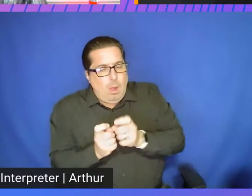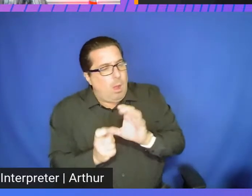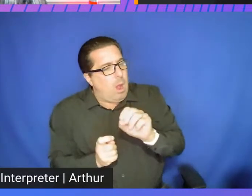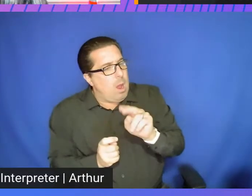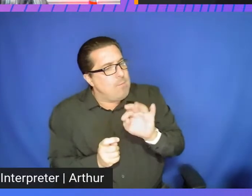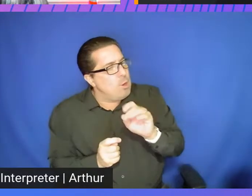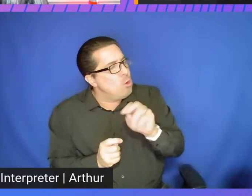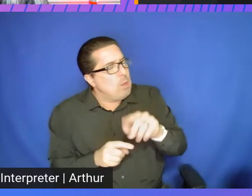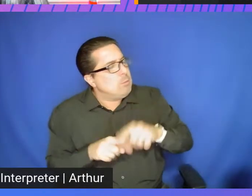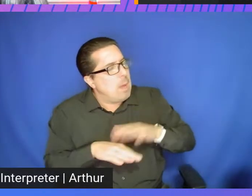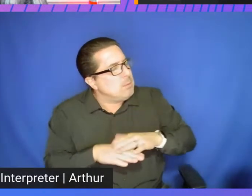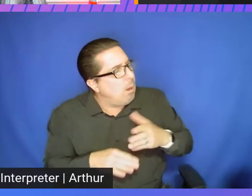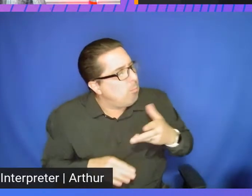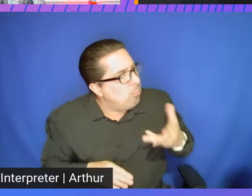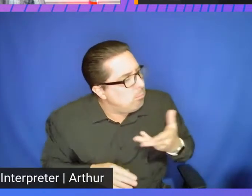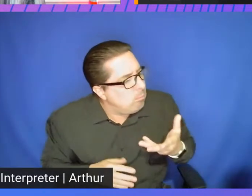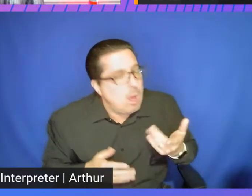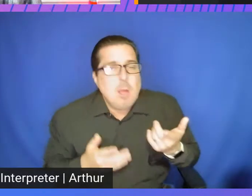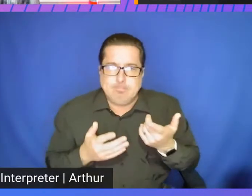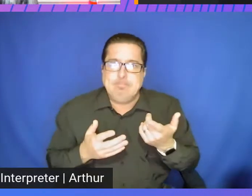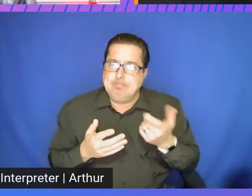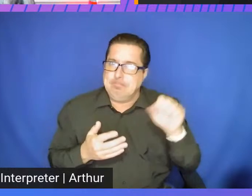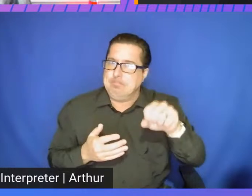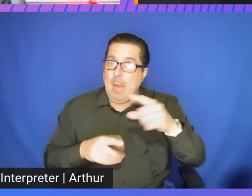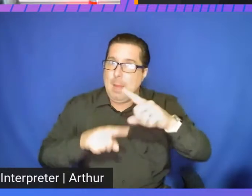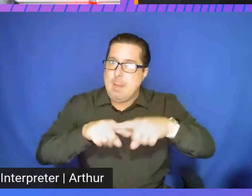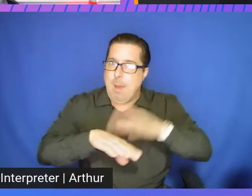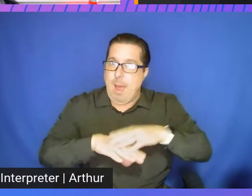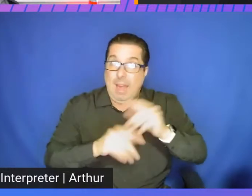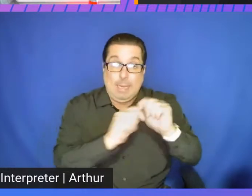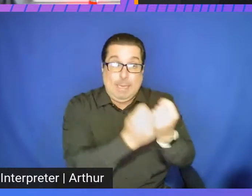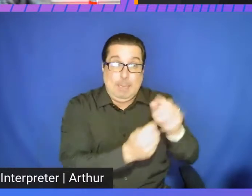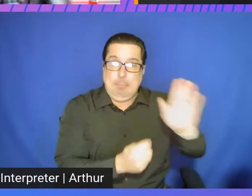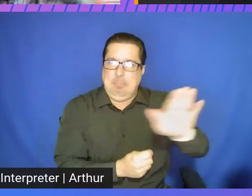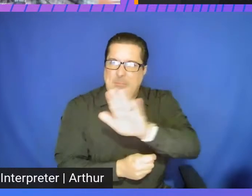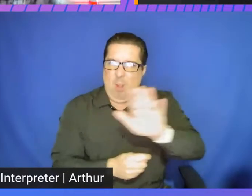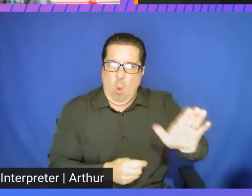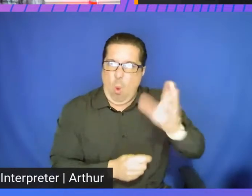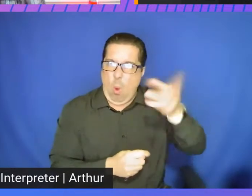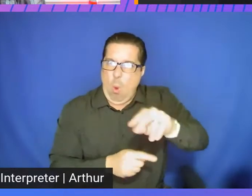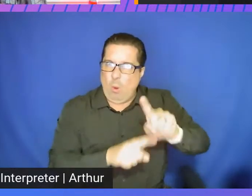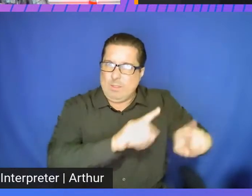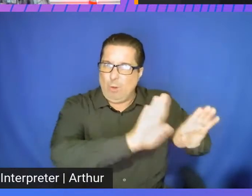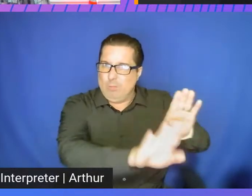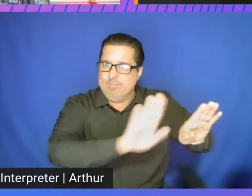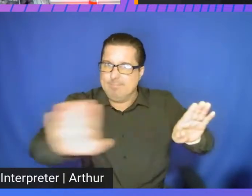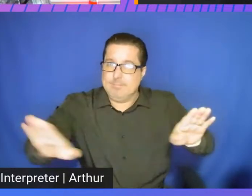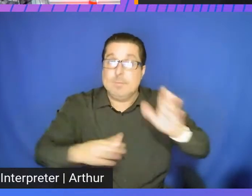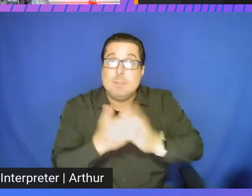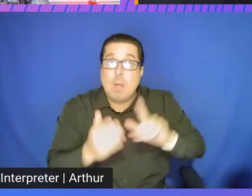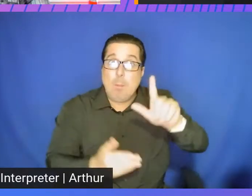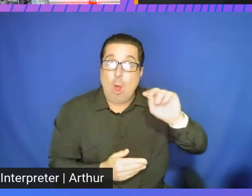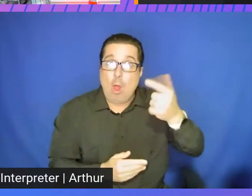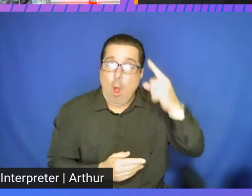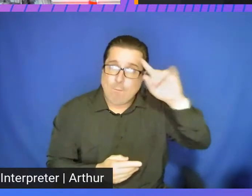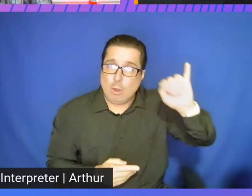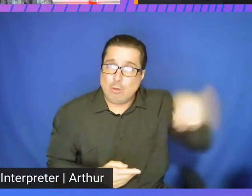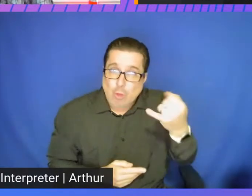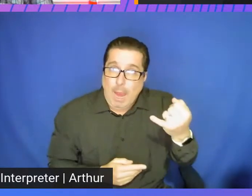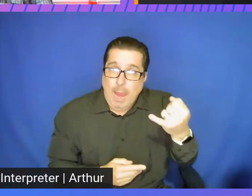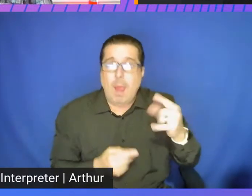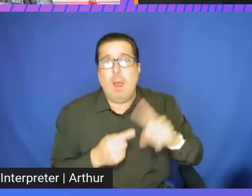Yeah, it depends. Teams are doing a couple different things. Some teams use Log4j, and then they use